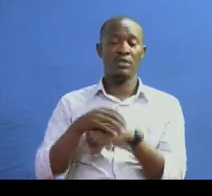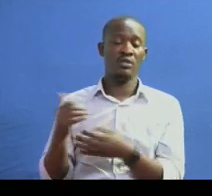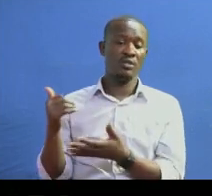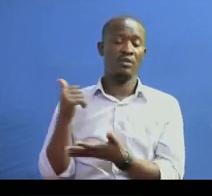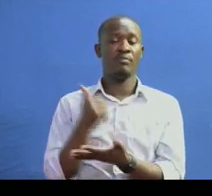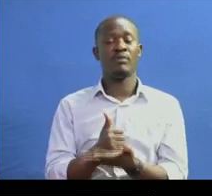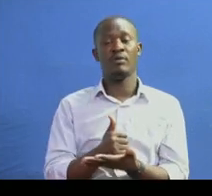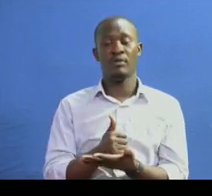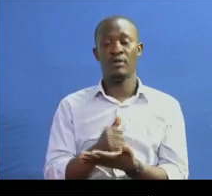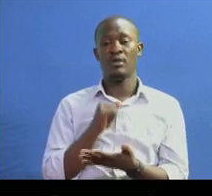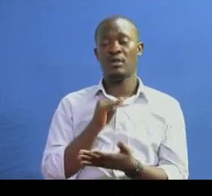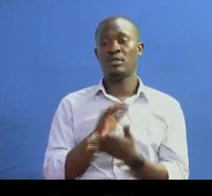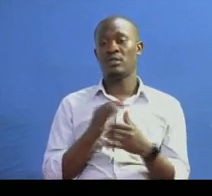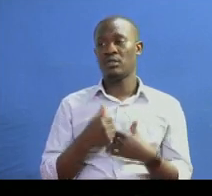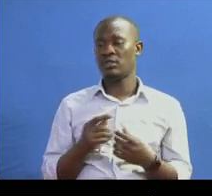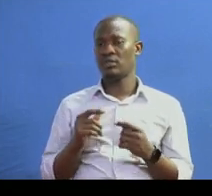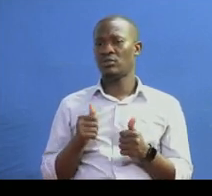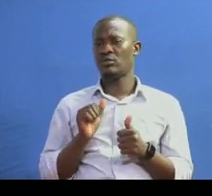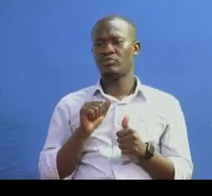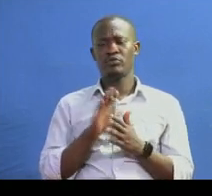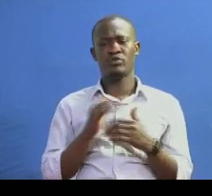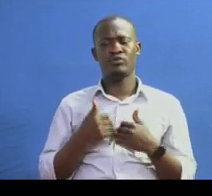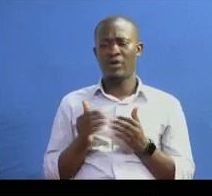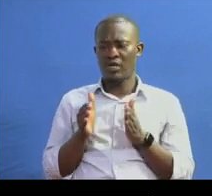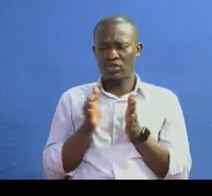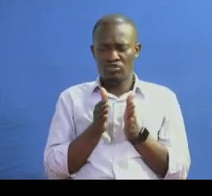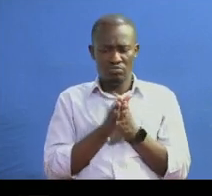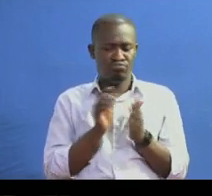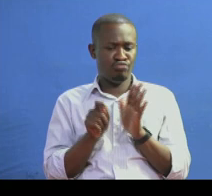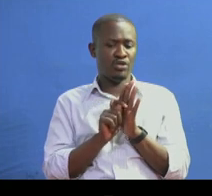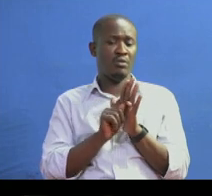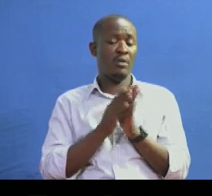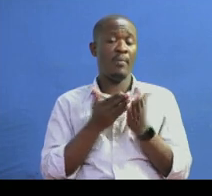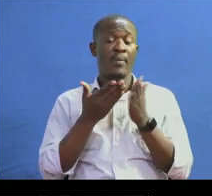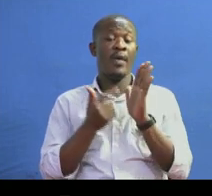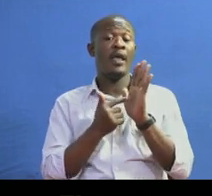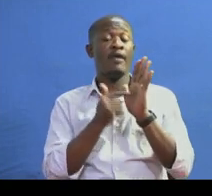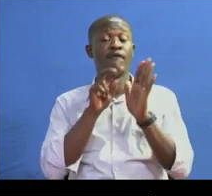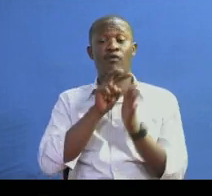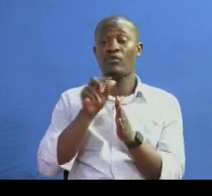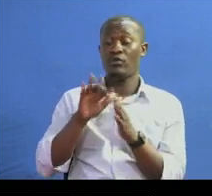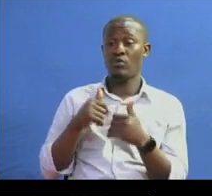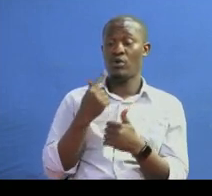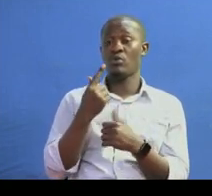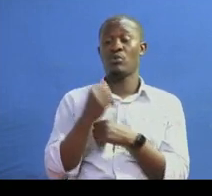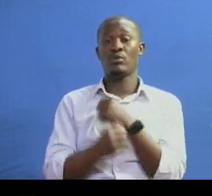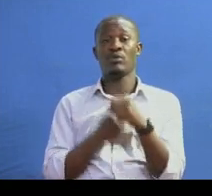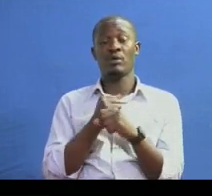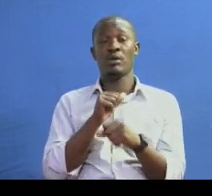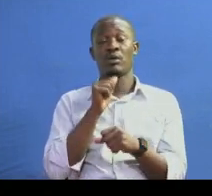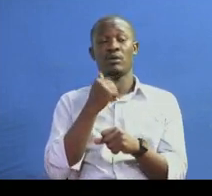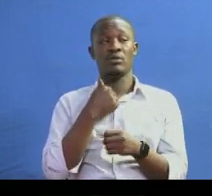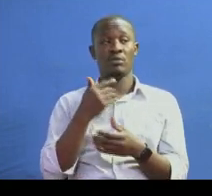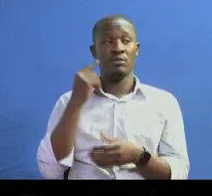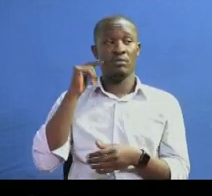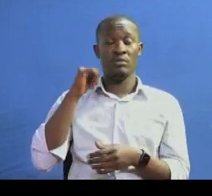don't think it's a solution, but it's really a short-term solution. Just gives you the experience for 1 year. I don't think that